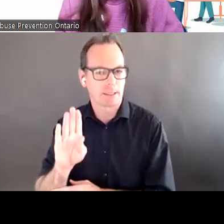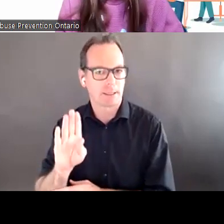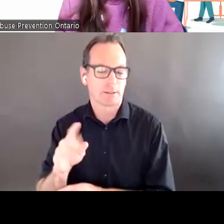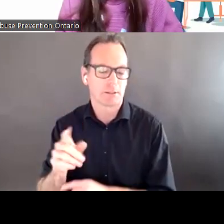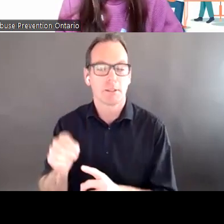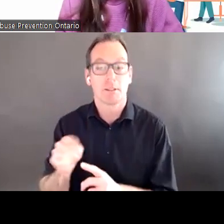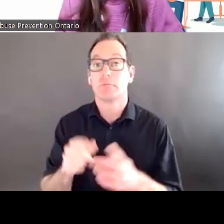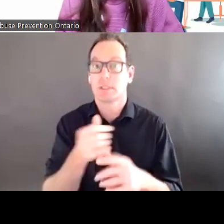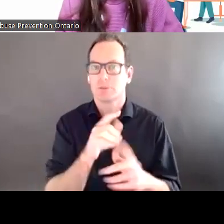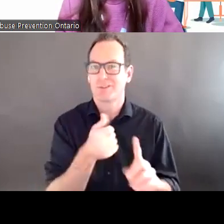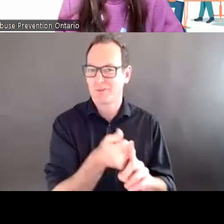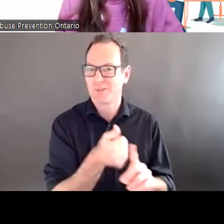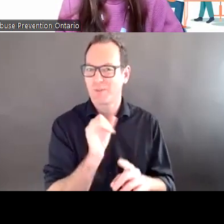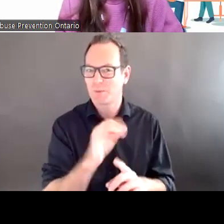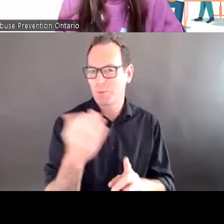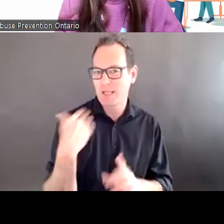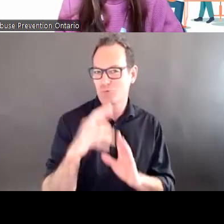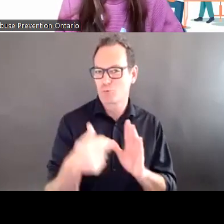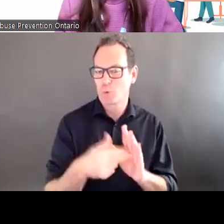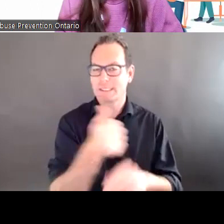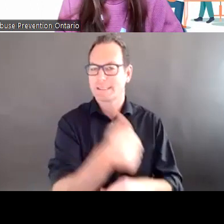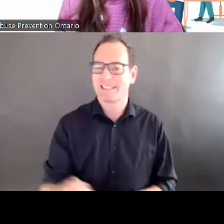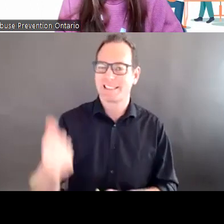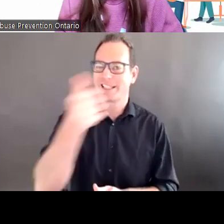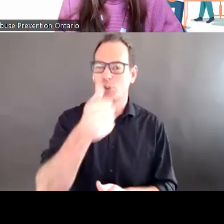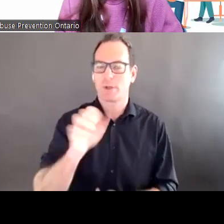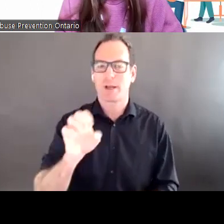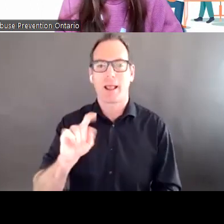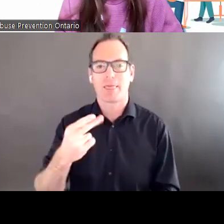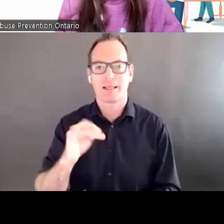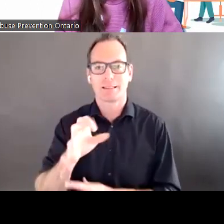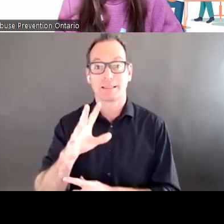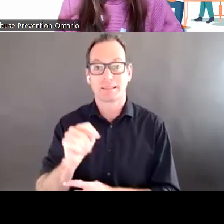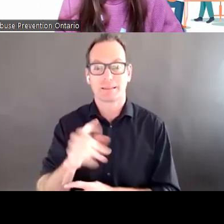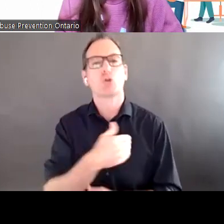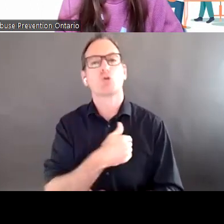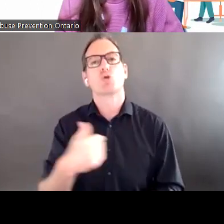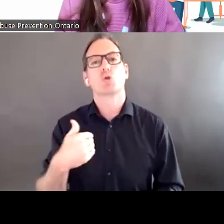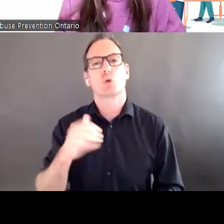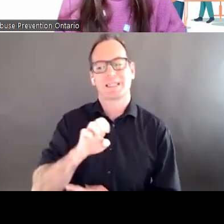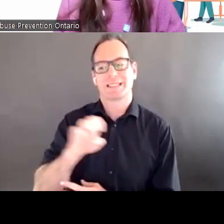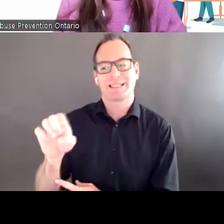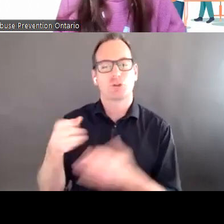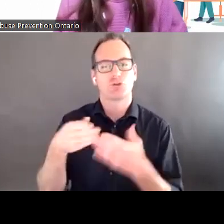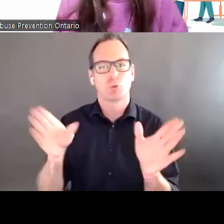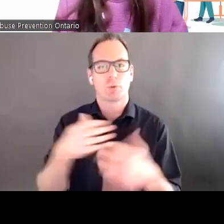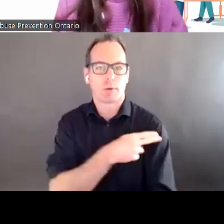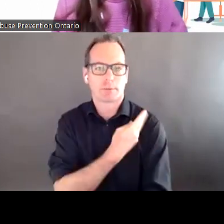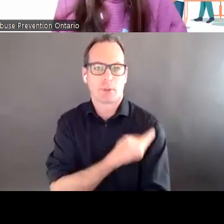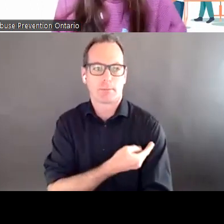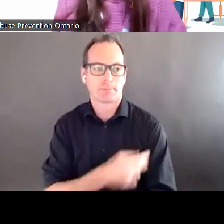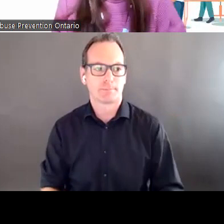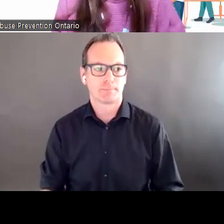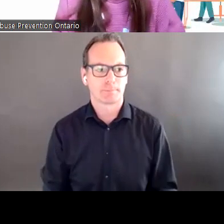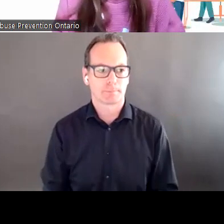senior ethicist fellow at Toronto East General Hospital. She's accredited certificate